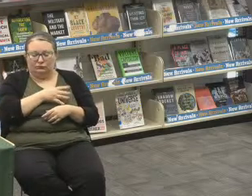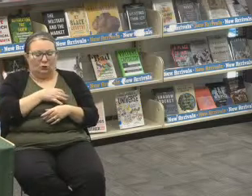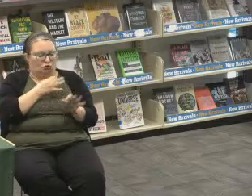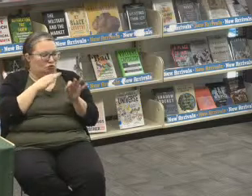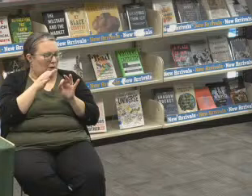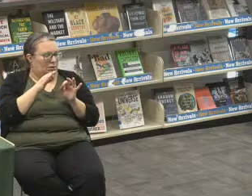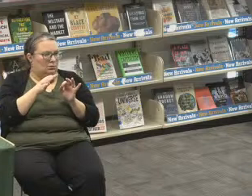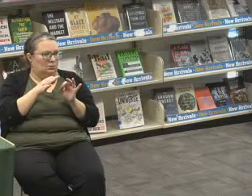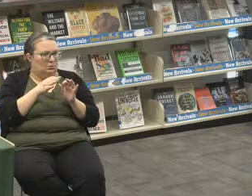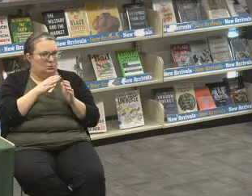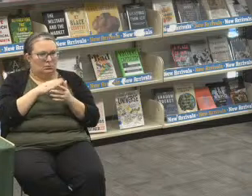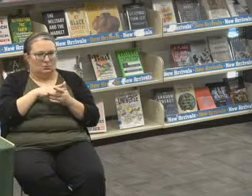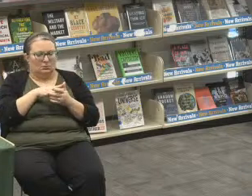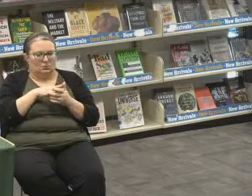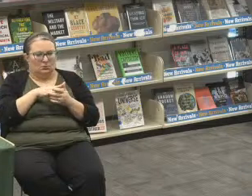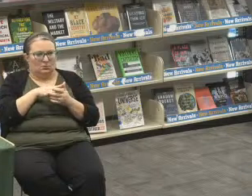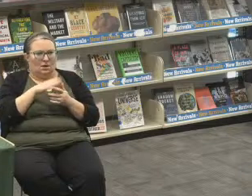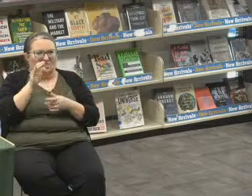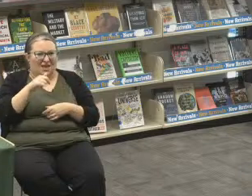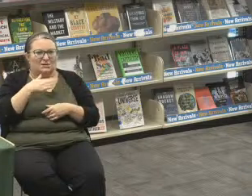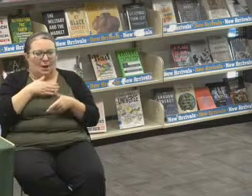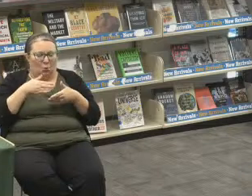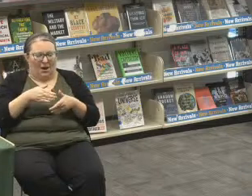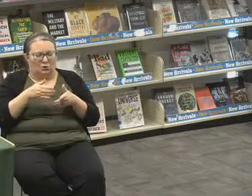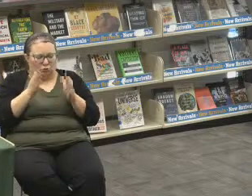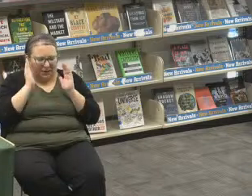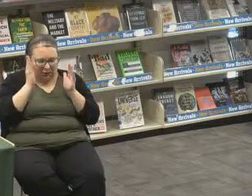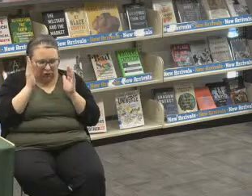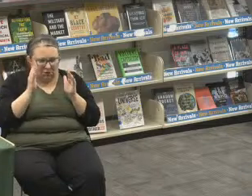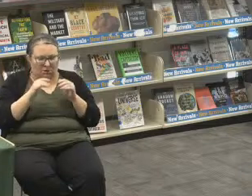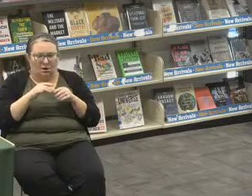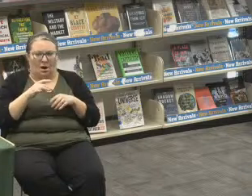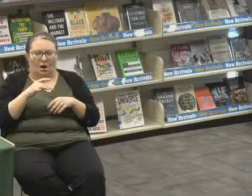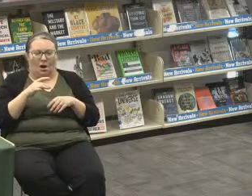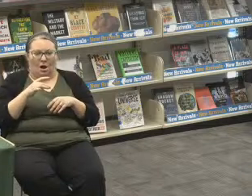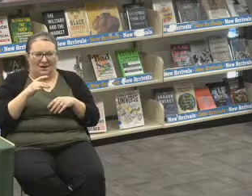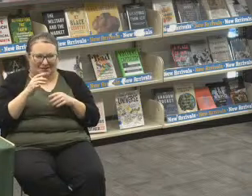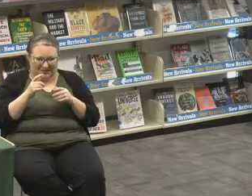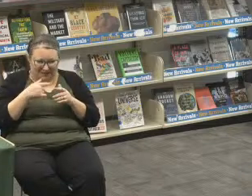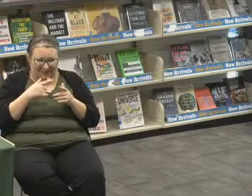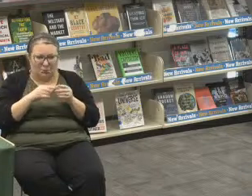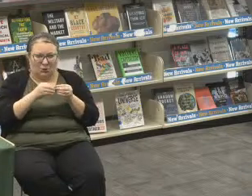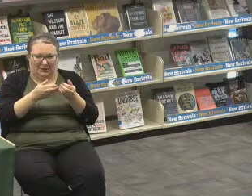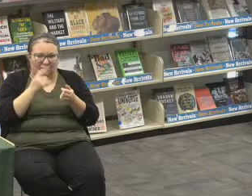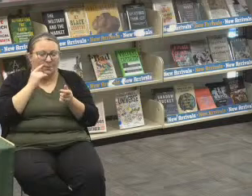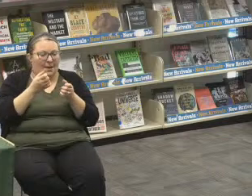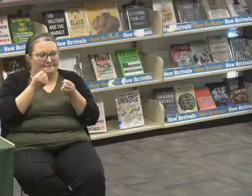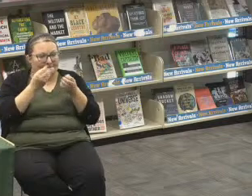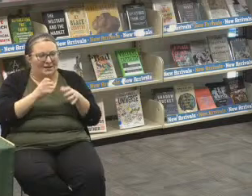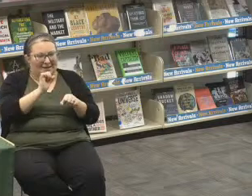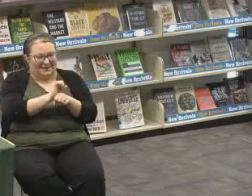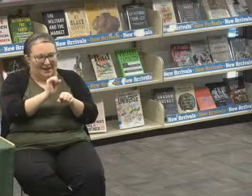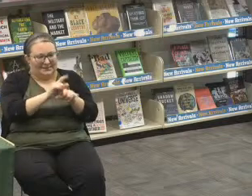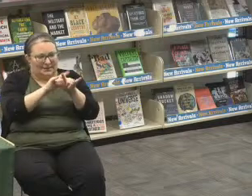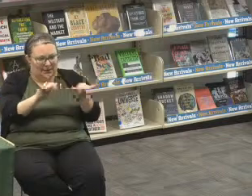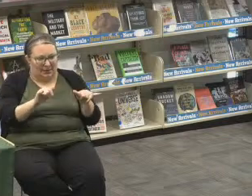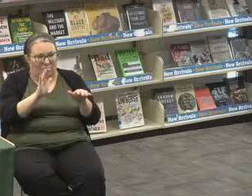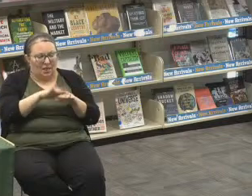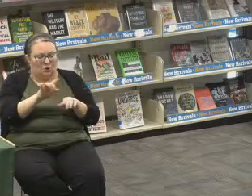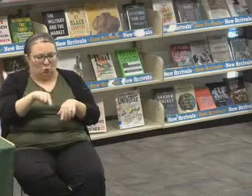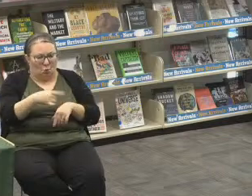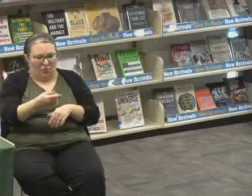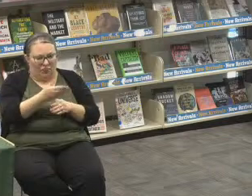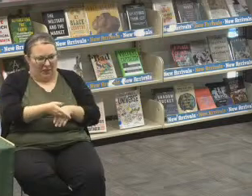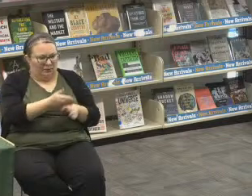myself, right? That I'm being distracted. This is my way of paying attention. I find it sometimes much easier to multitask than I can to do one thing